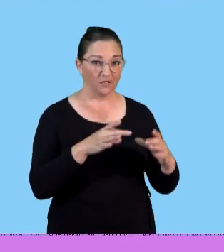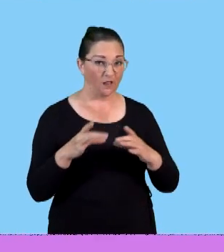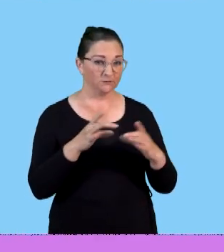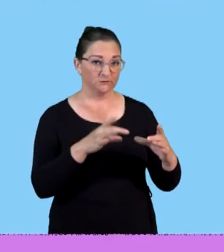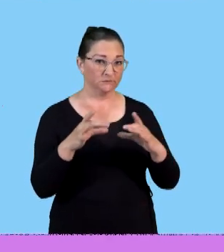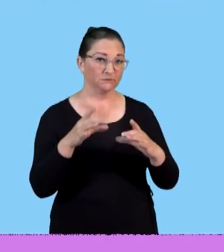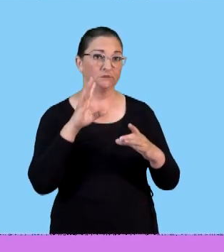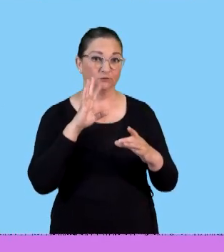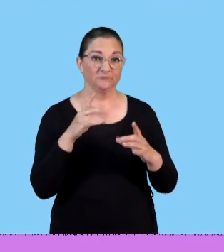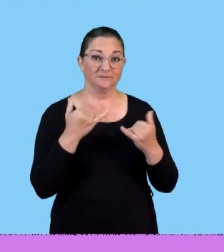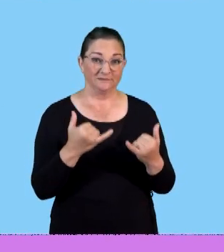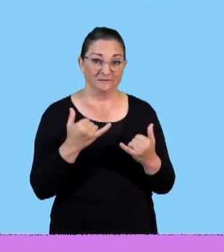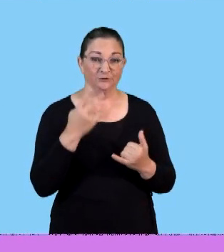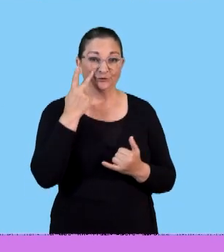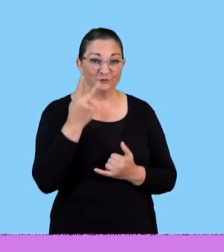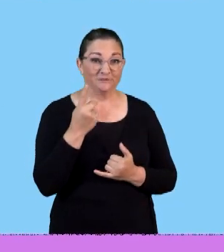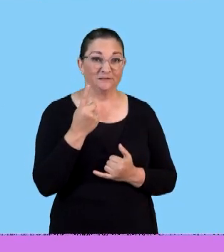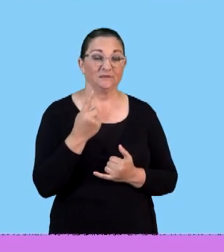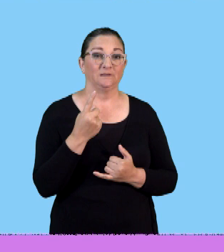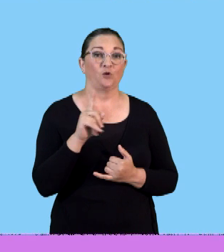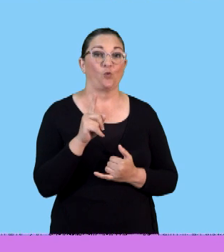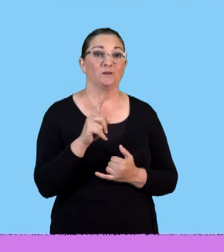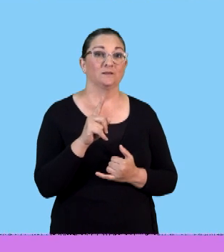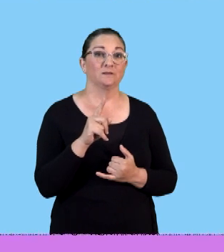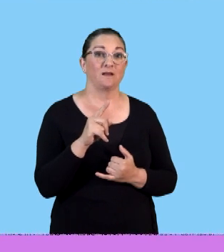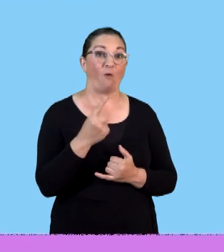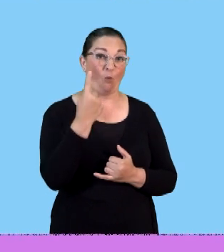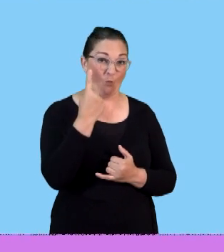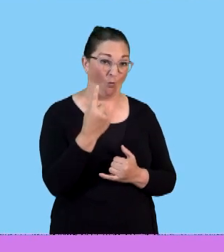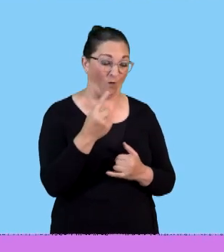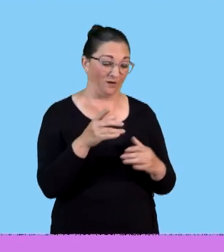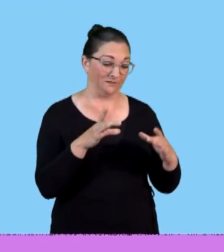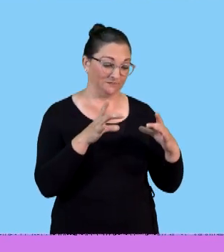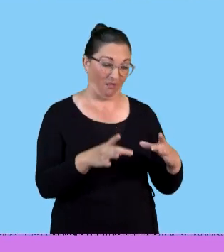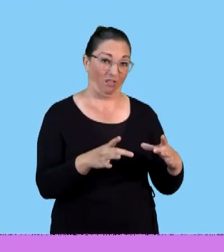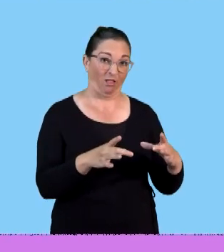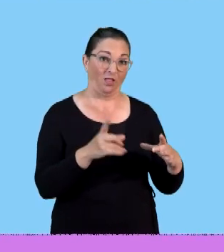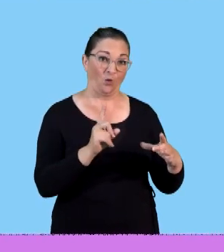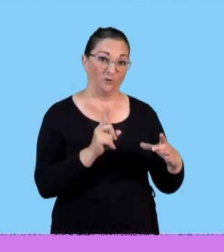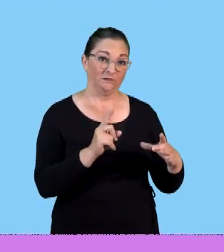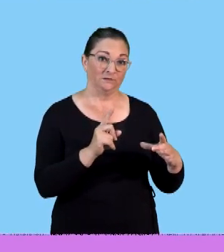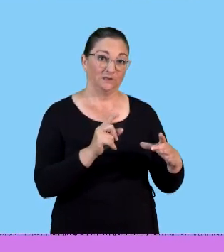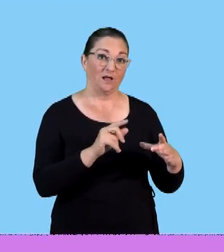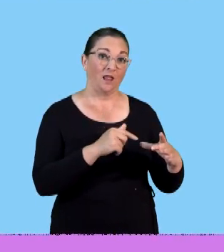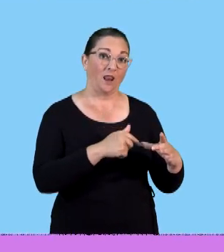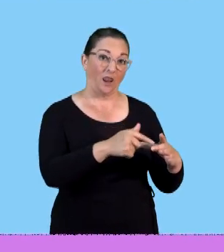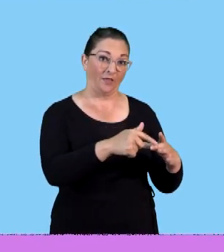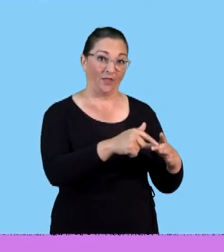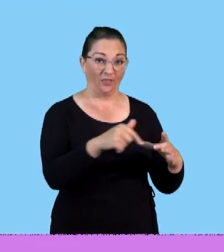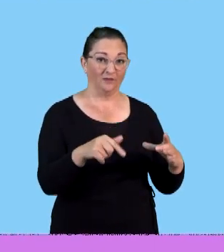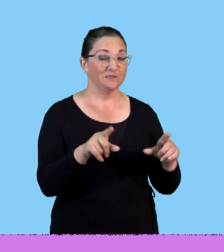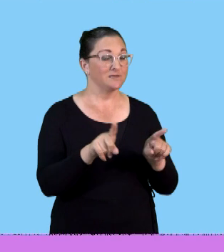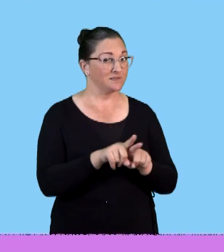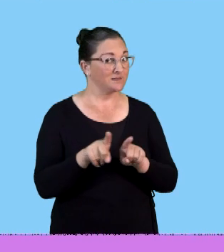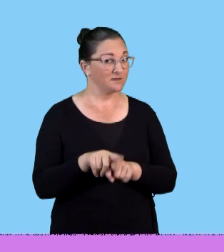put some tiles, right? And now I look at the dimension of a tile. There's the dimensions of a tile, length